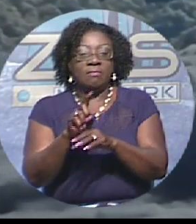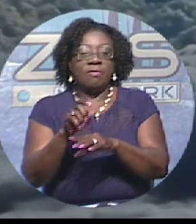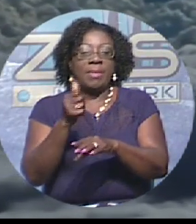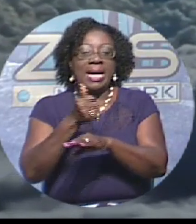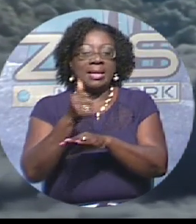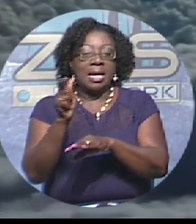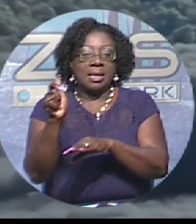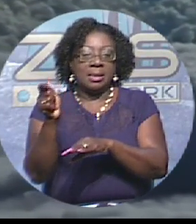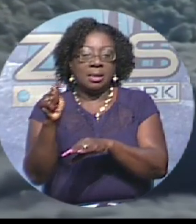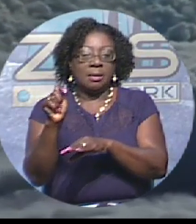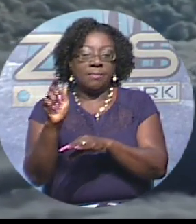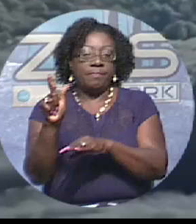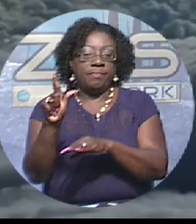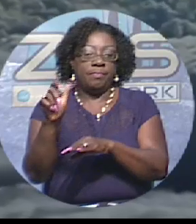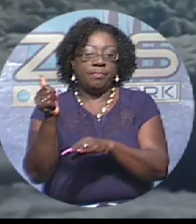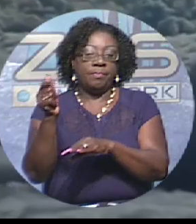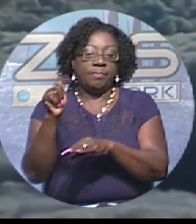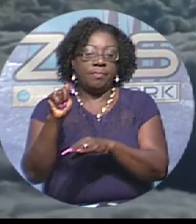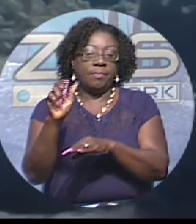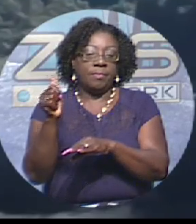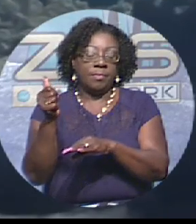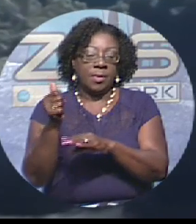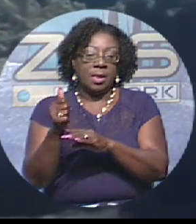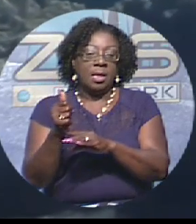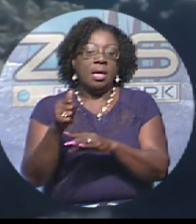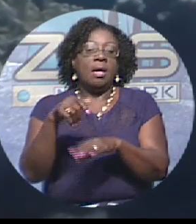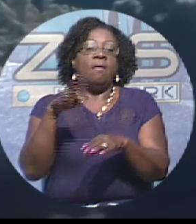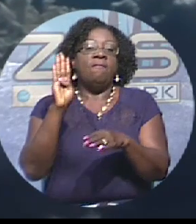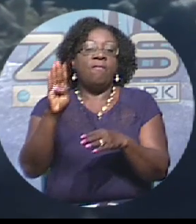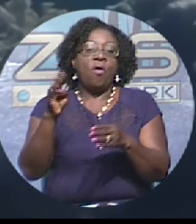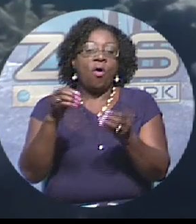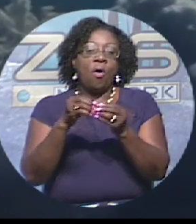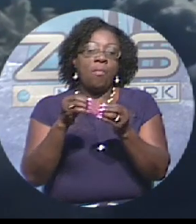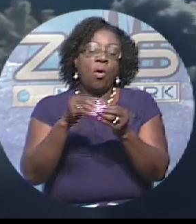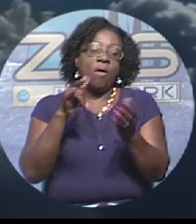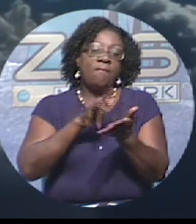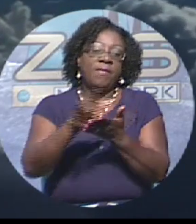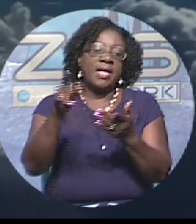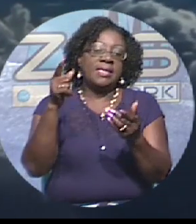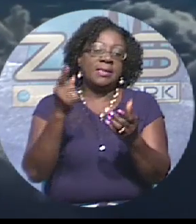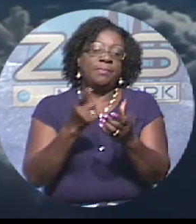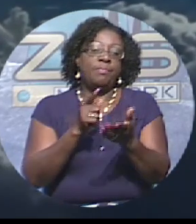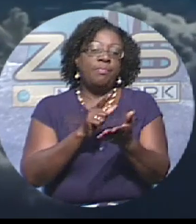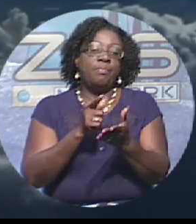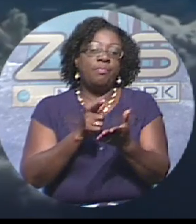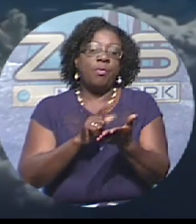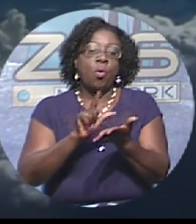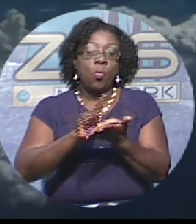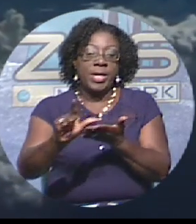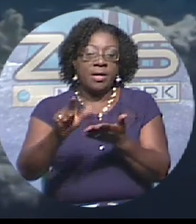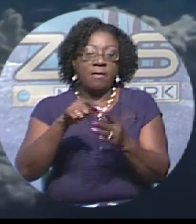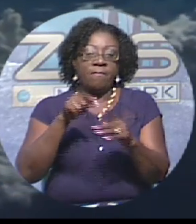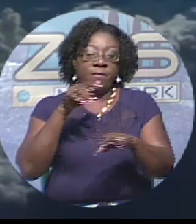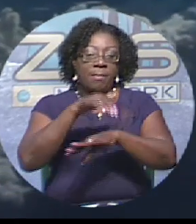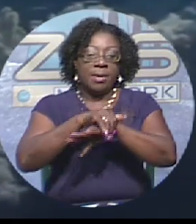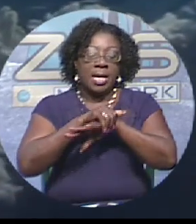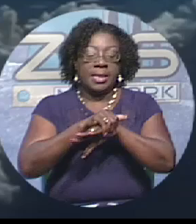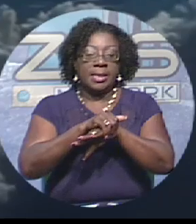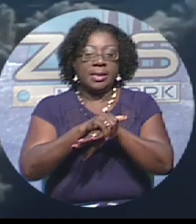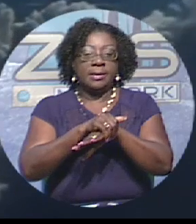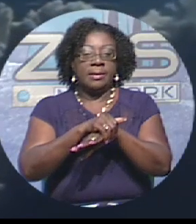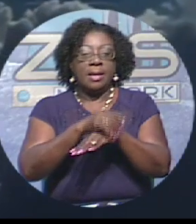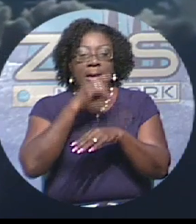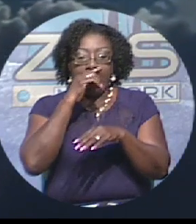of 4 weekly flights between London and Nassau, new Silver Airways flights to Nassau from West Palm Beach, Tampa,